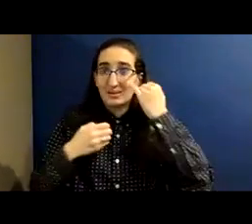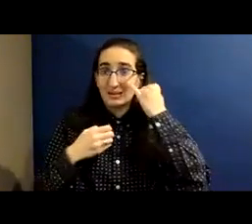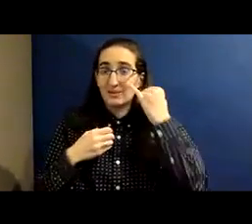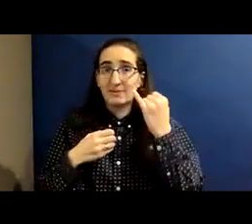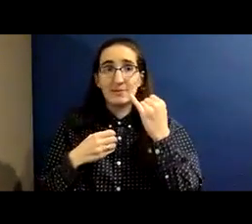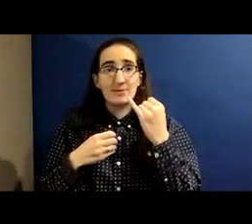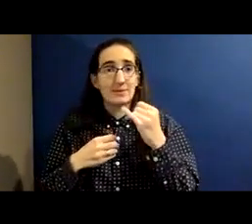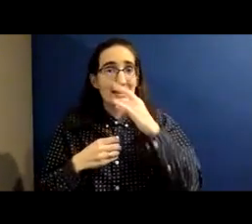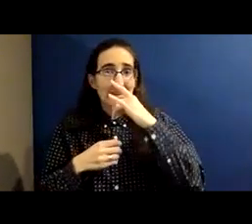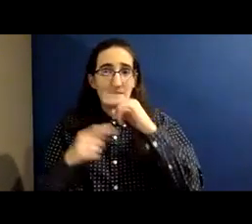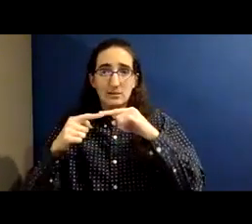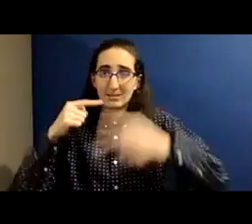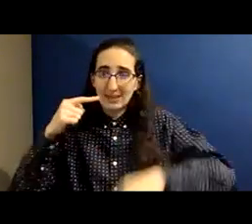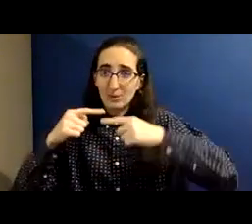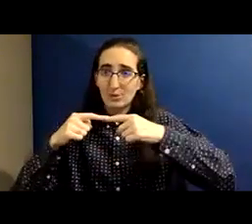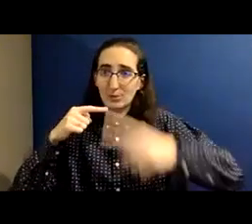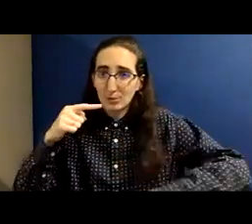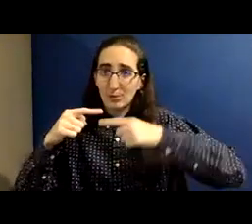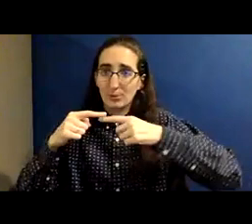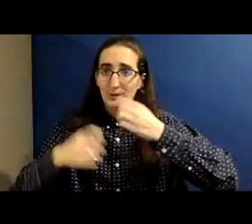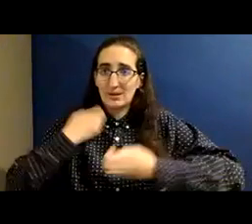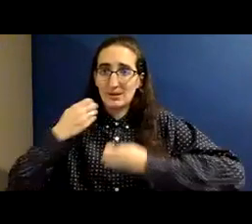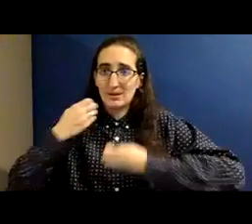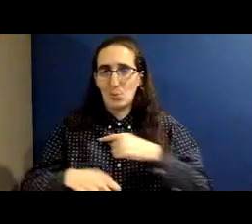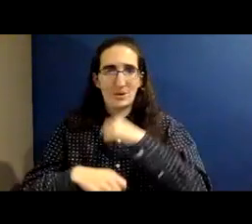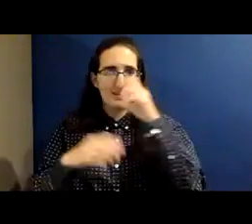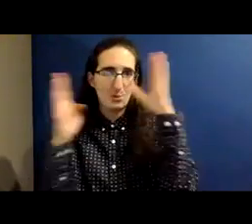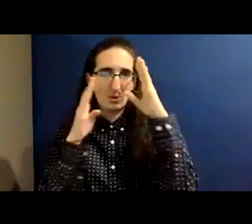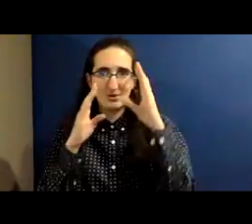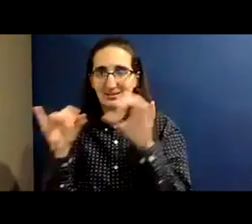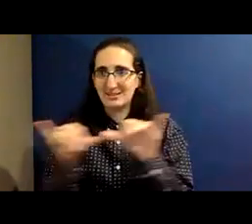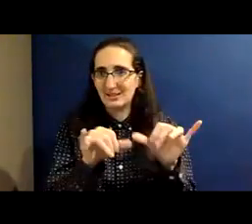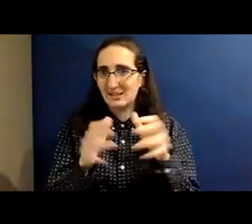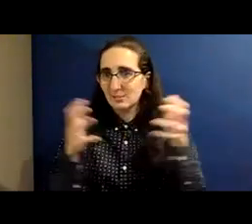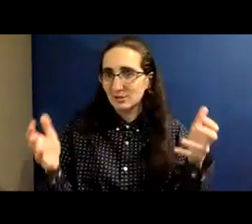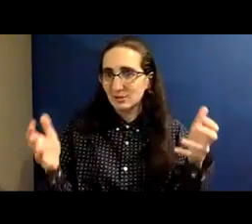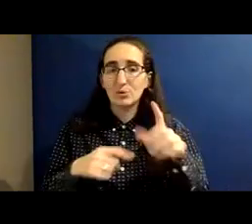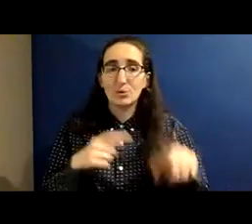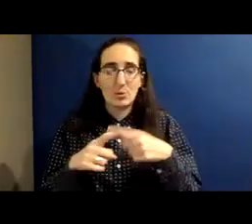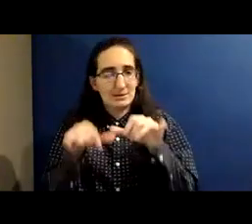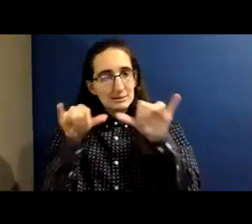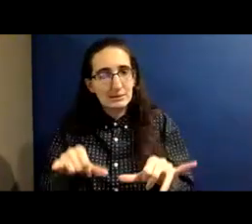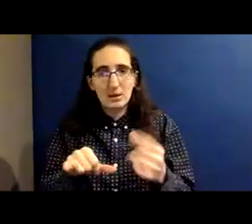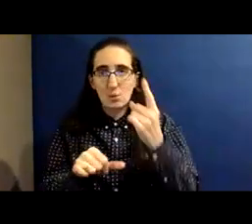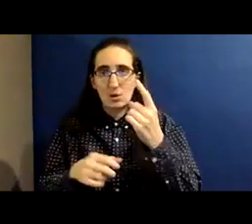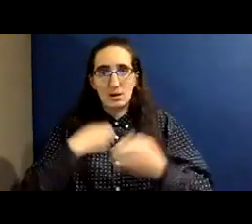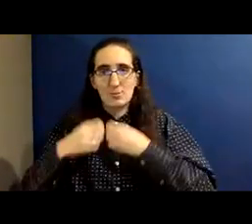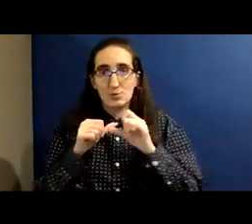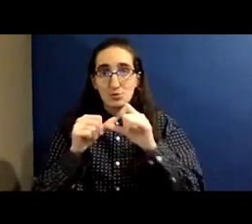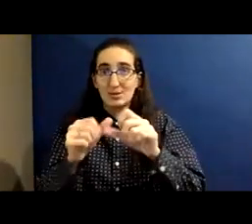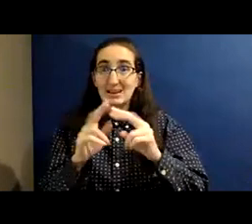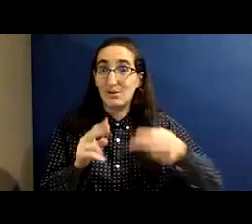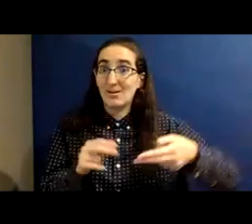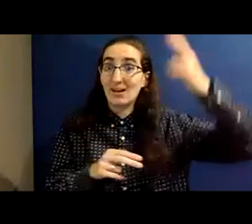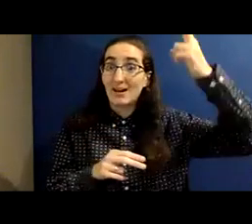we have kids cycle through our emotions, we don't worry as much. But when they stay in one emotion, either on the